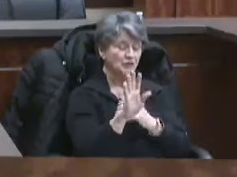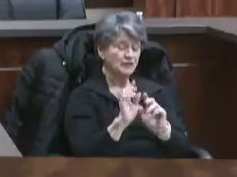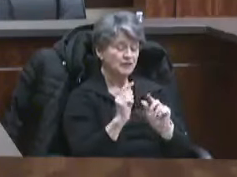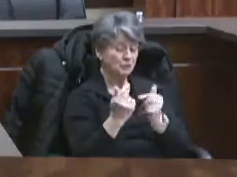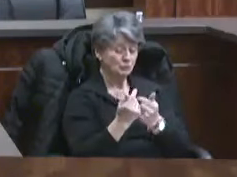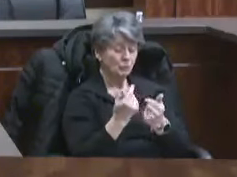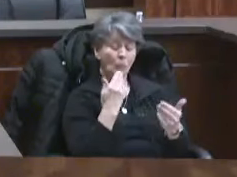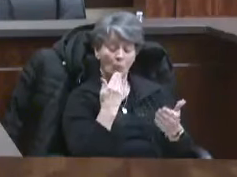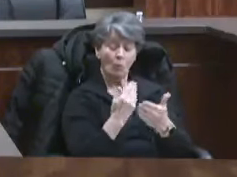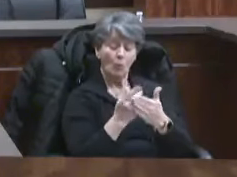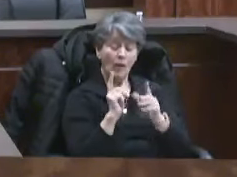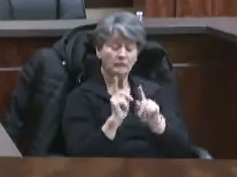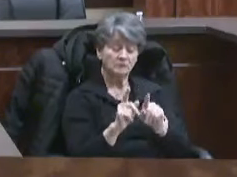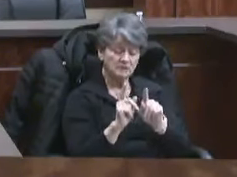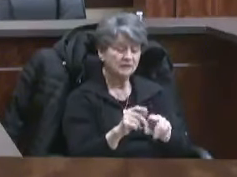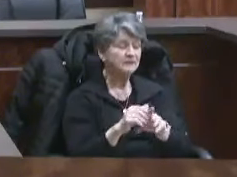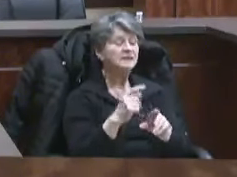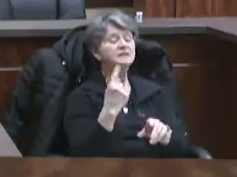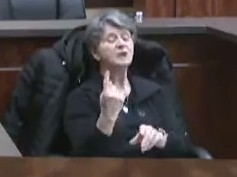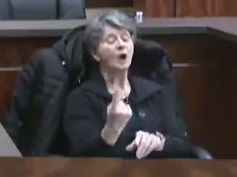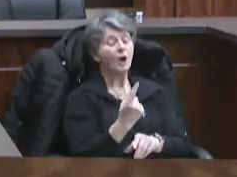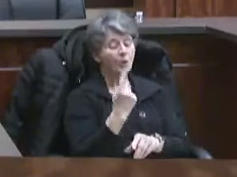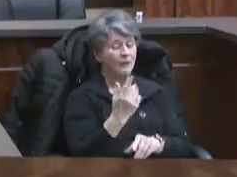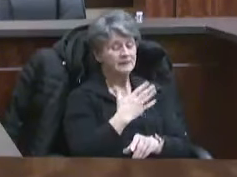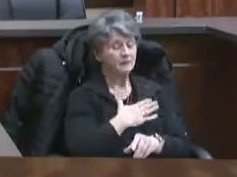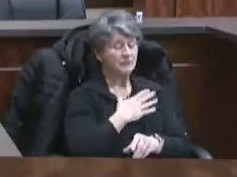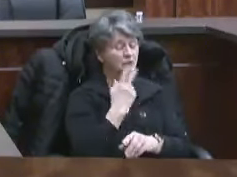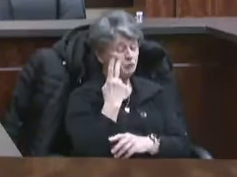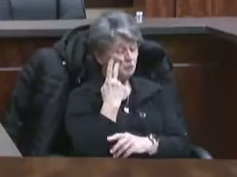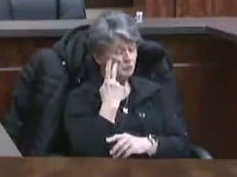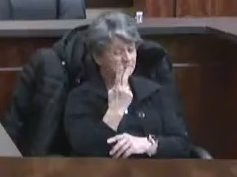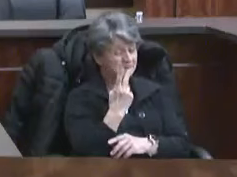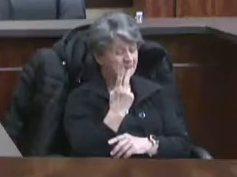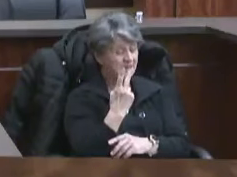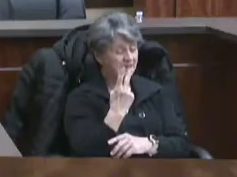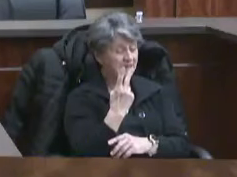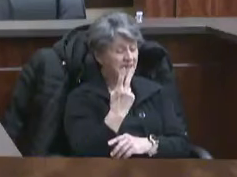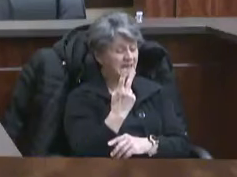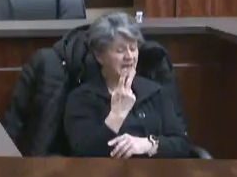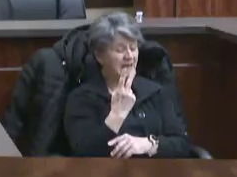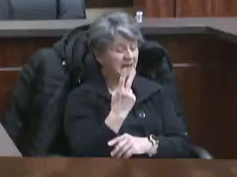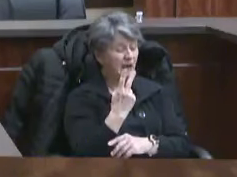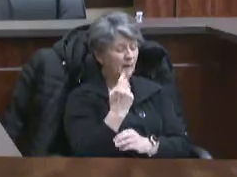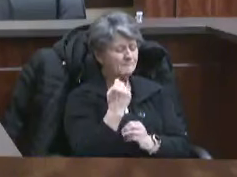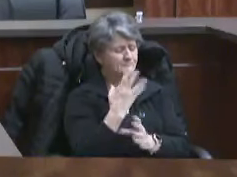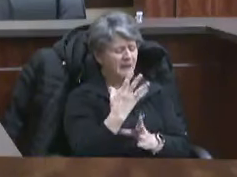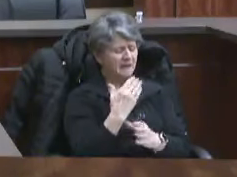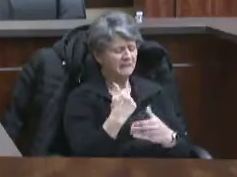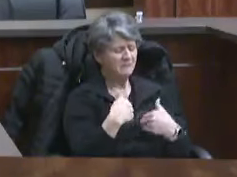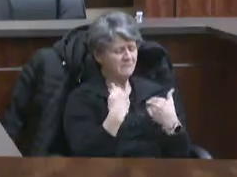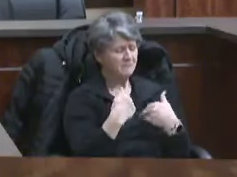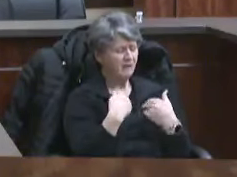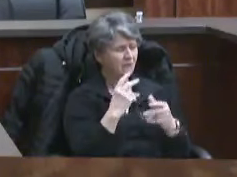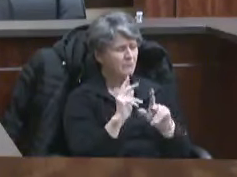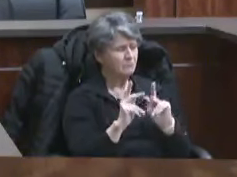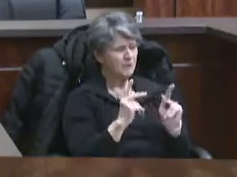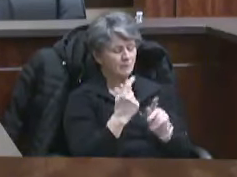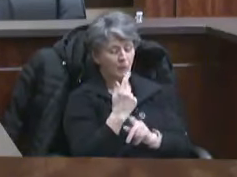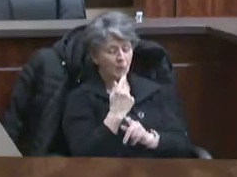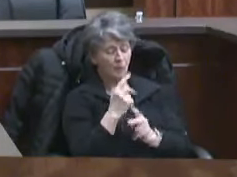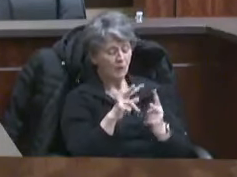attended. And it's always a pleasure to see the number of young people who are